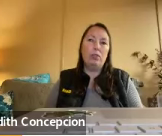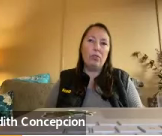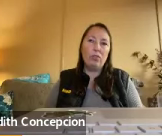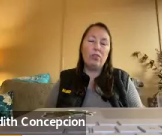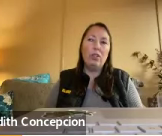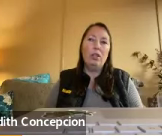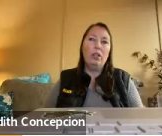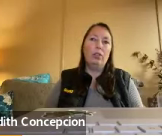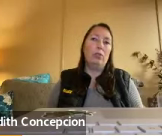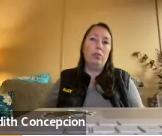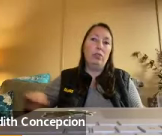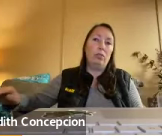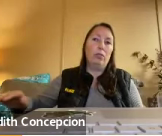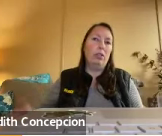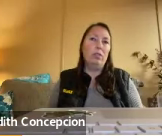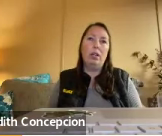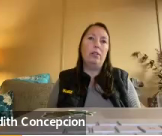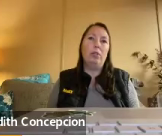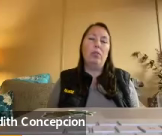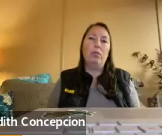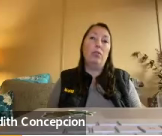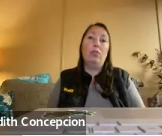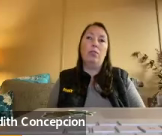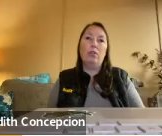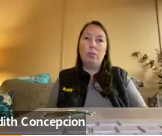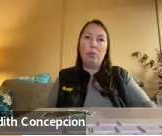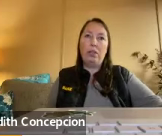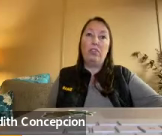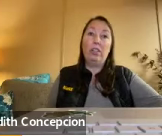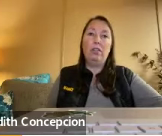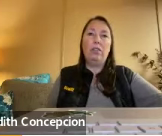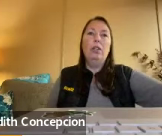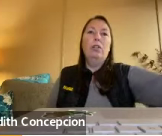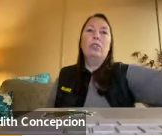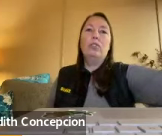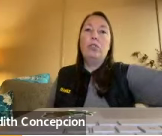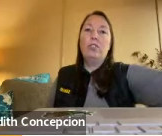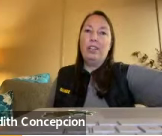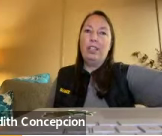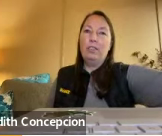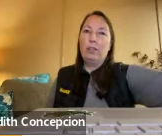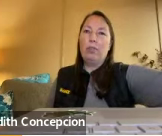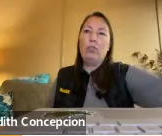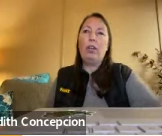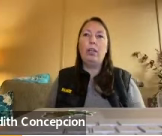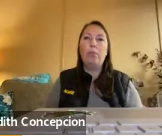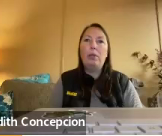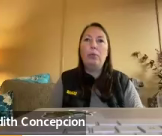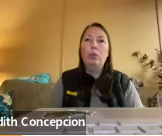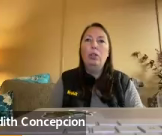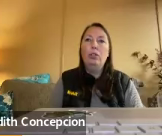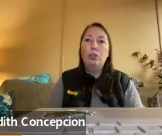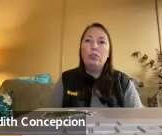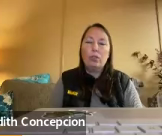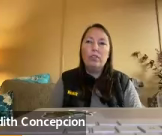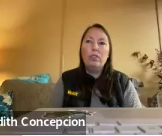many resources, and also on Eastern Oregon, there's not as many resources as there are in some of the bigger cities. So I just noticed that need is like really trying to get